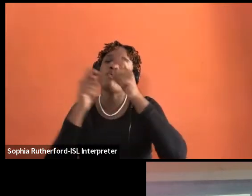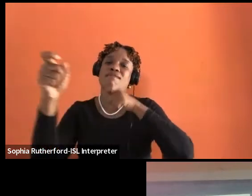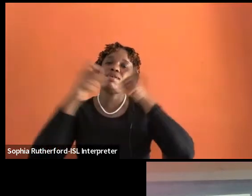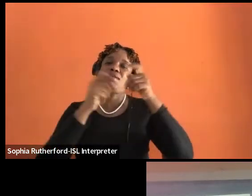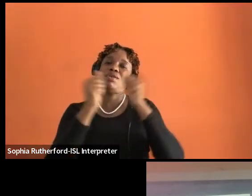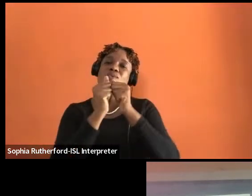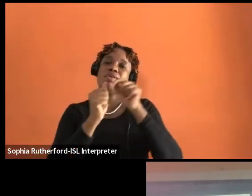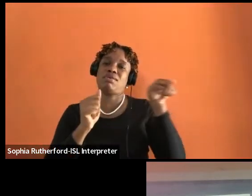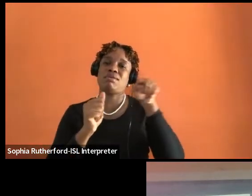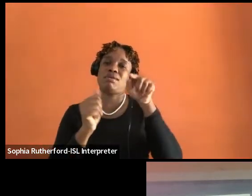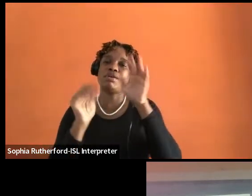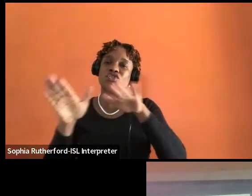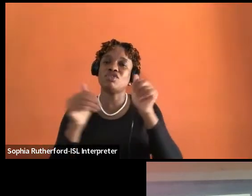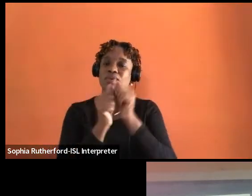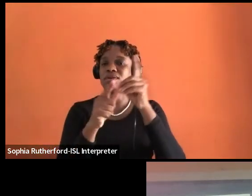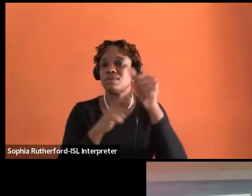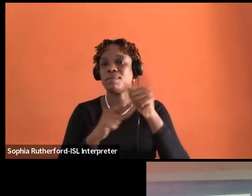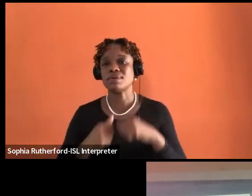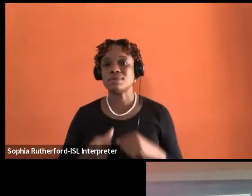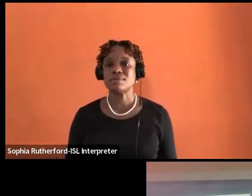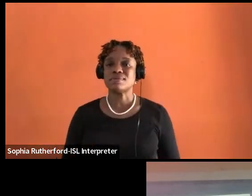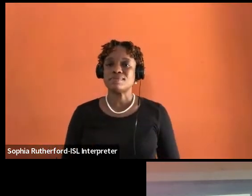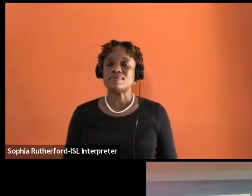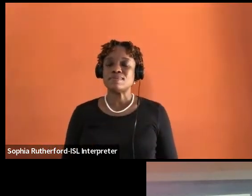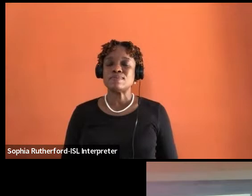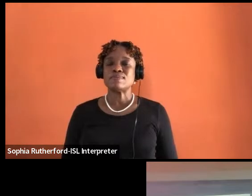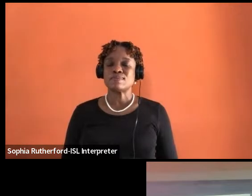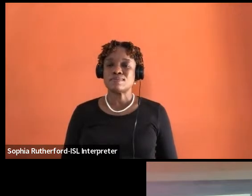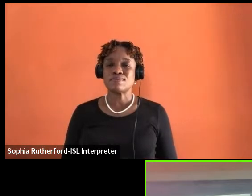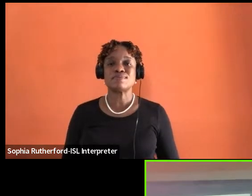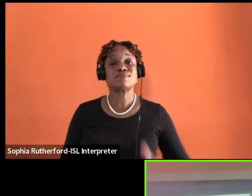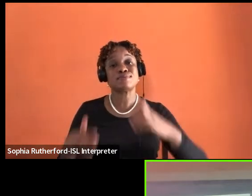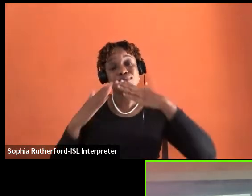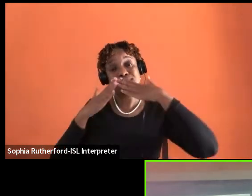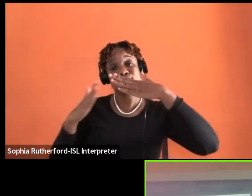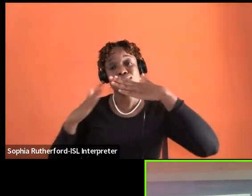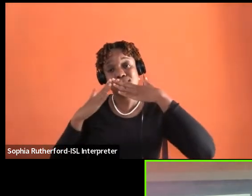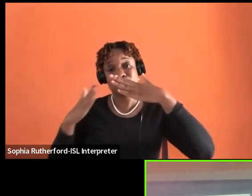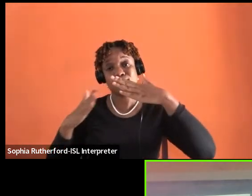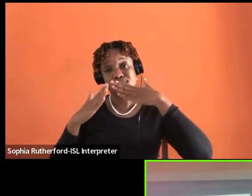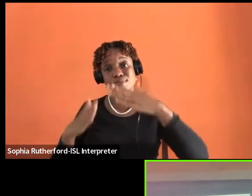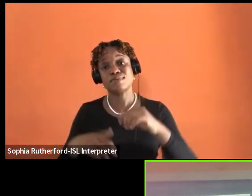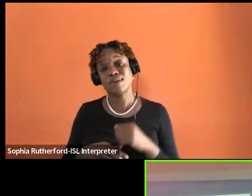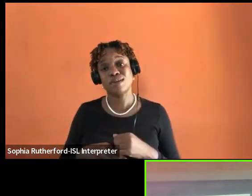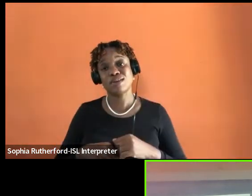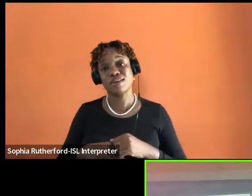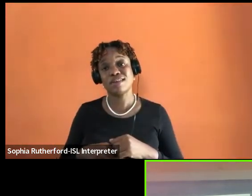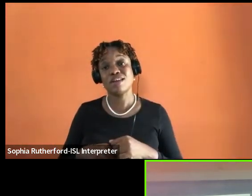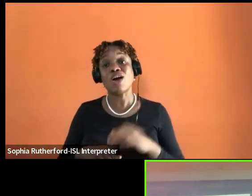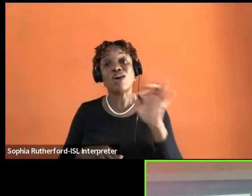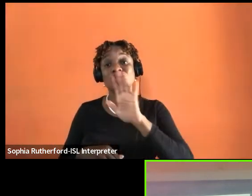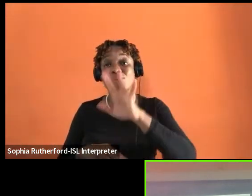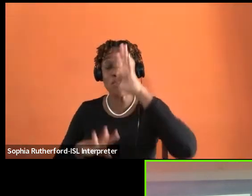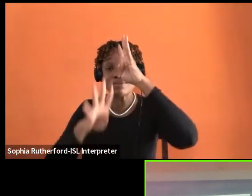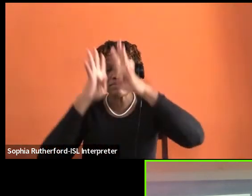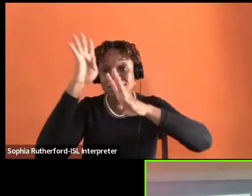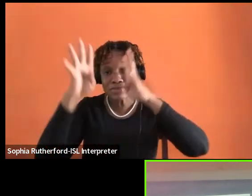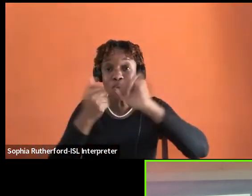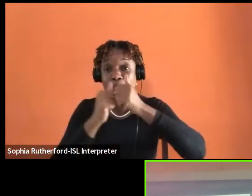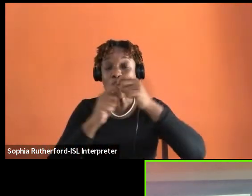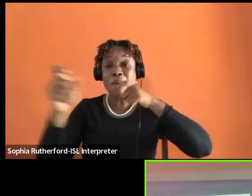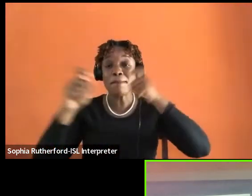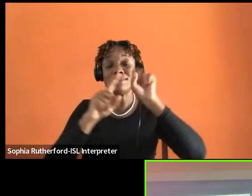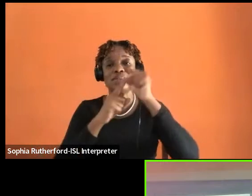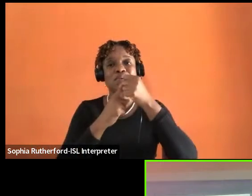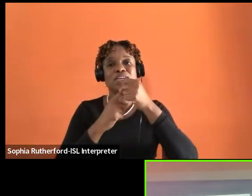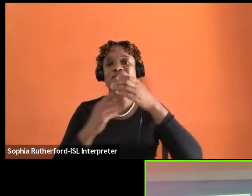they come in the system. Thanks for that, and for sharing your creativity in dealing with this situation. I'm sure